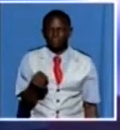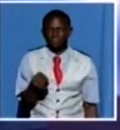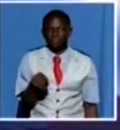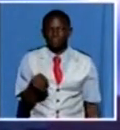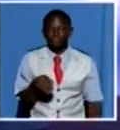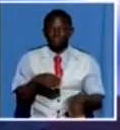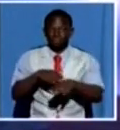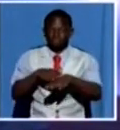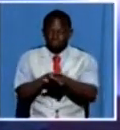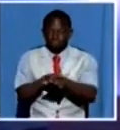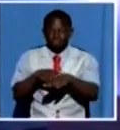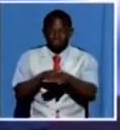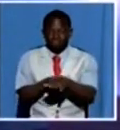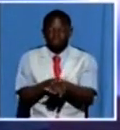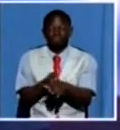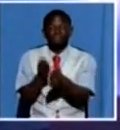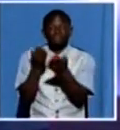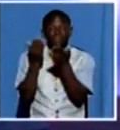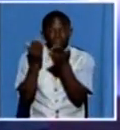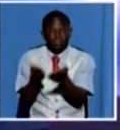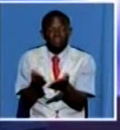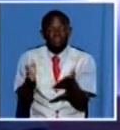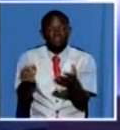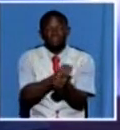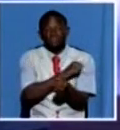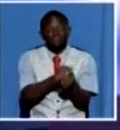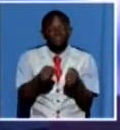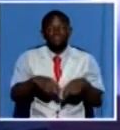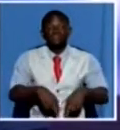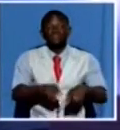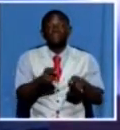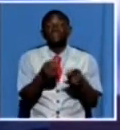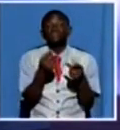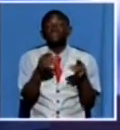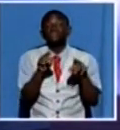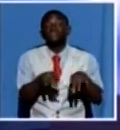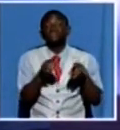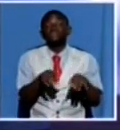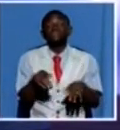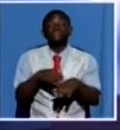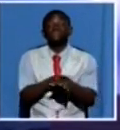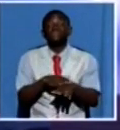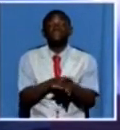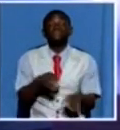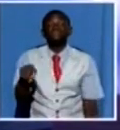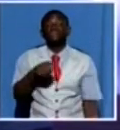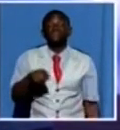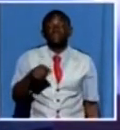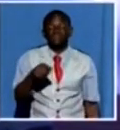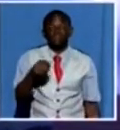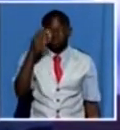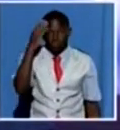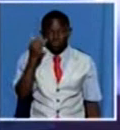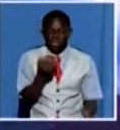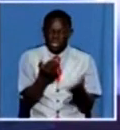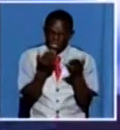to the deformity on our roads. They contribute greatly to the damage that our roads experience. And at